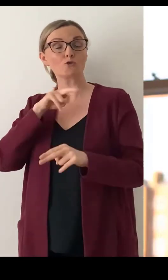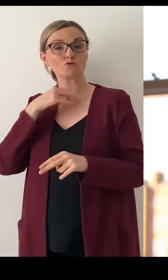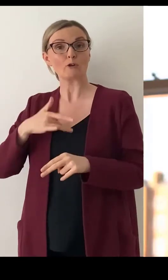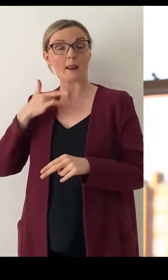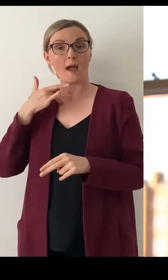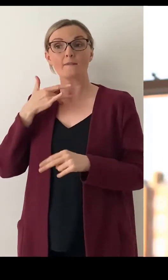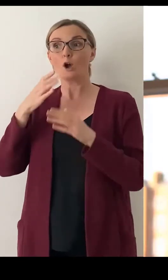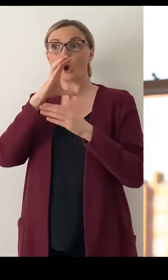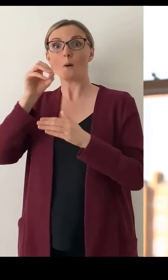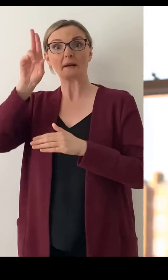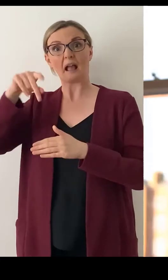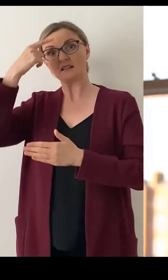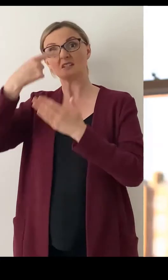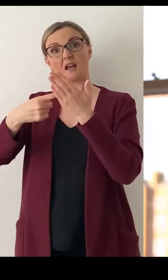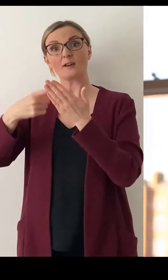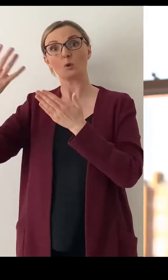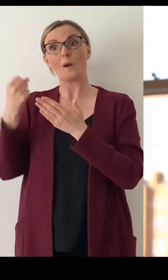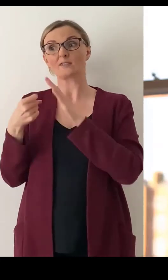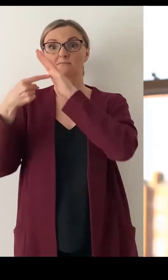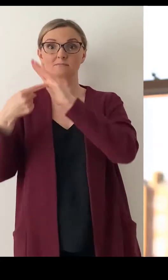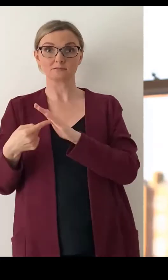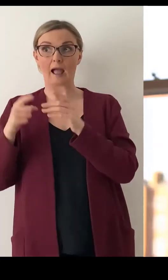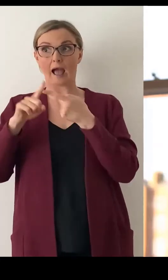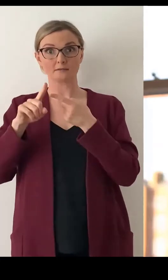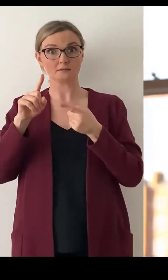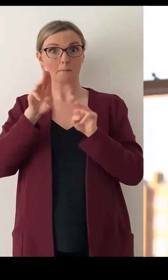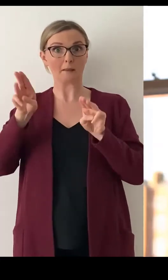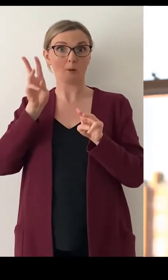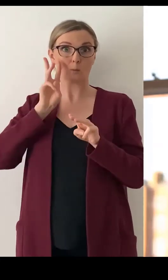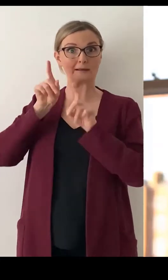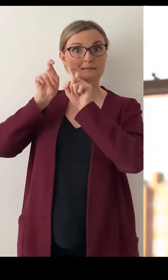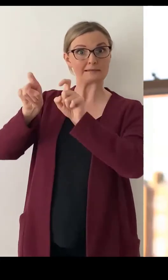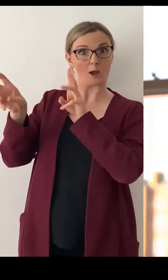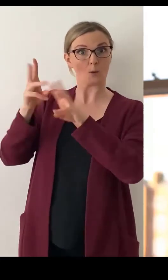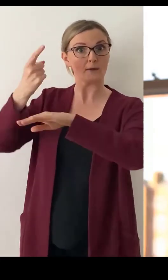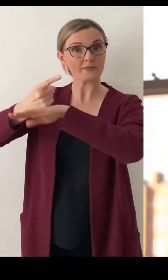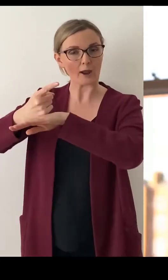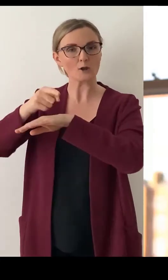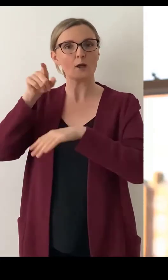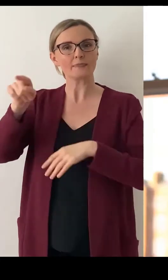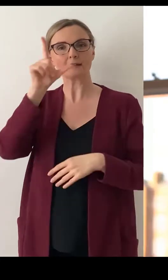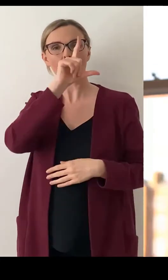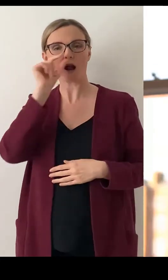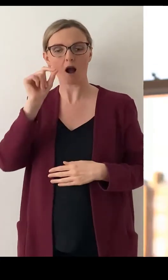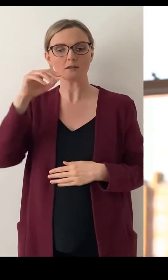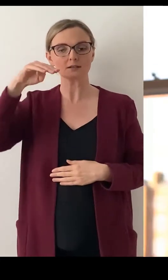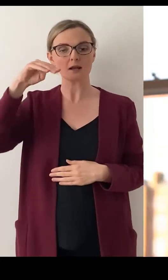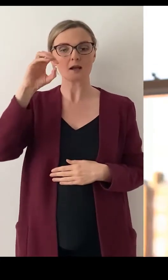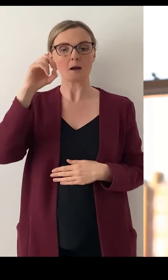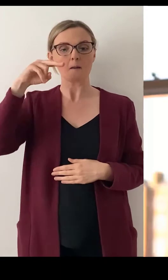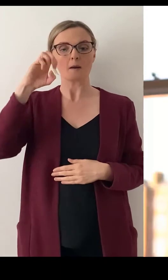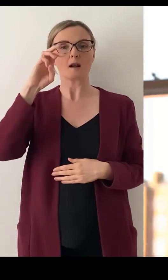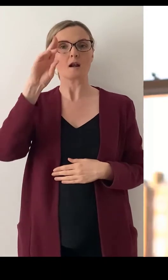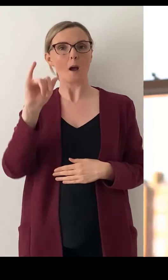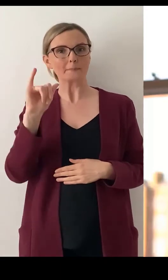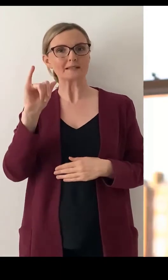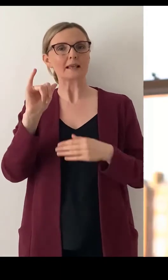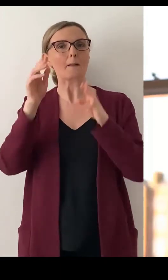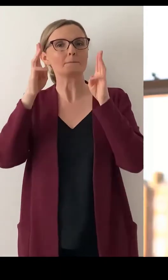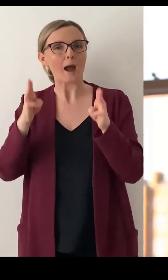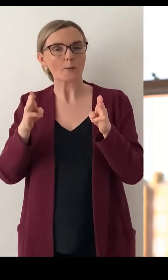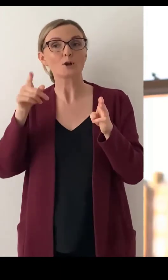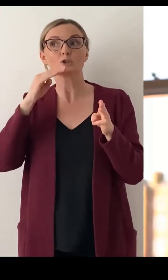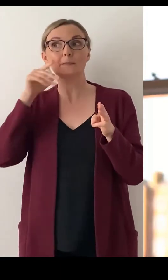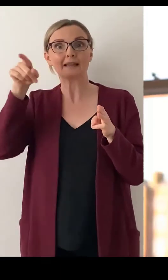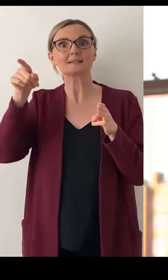lower their wages and they can still retain some workers. And what we call this is called monopsony power. It's the power of firms to